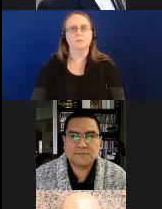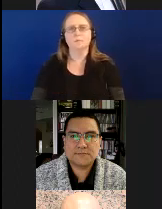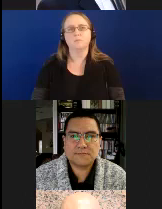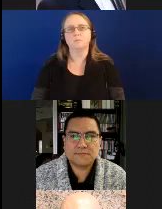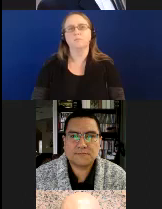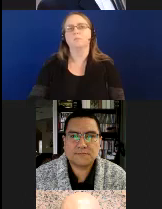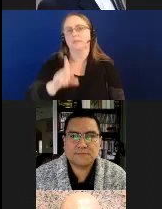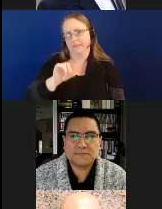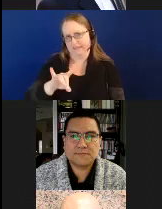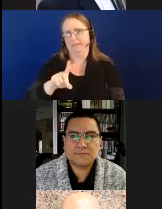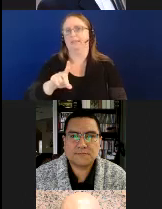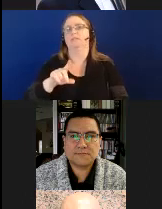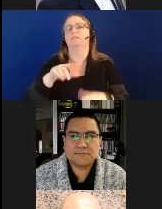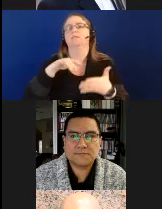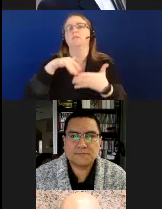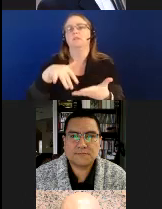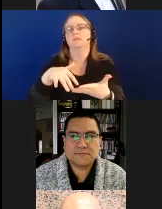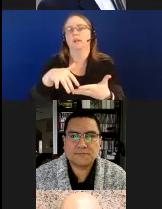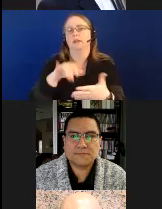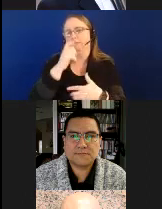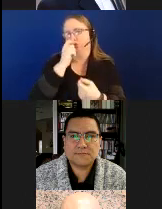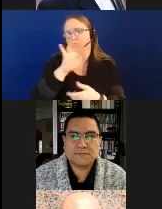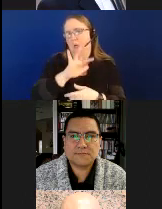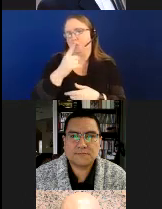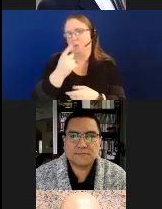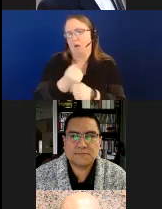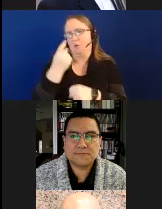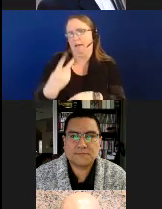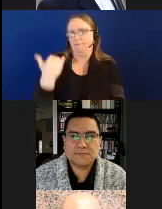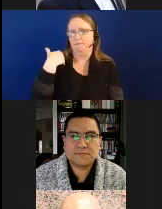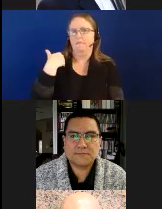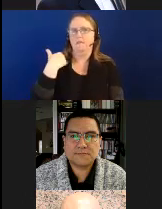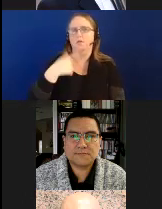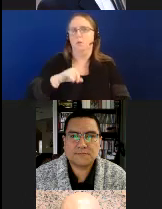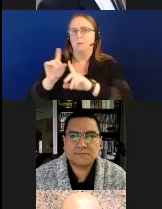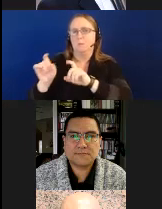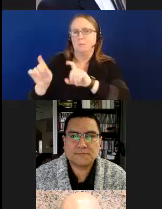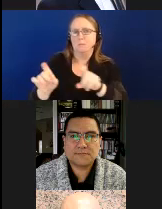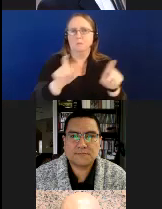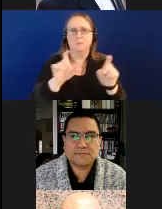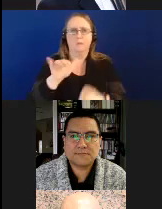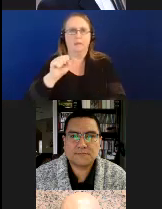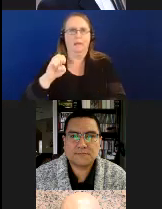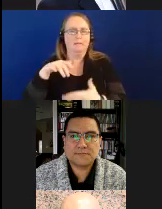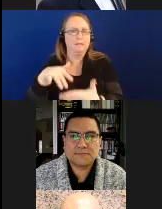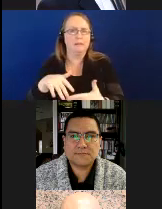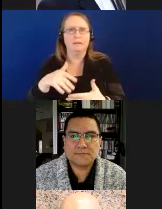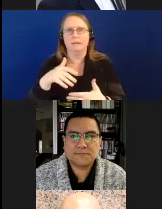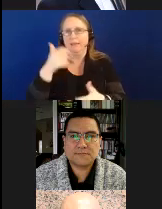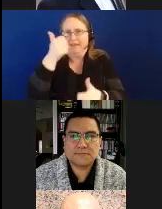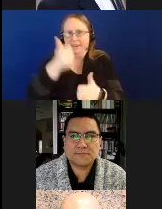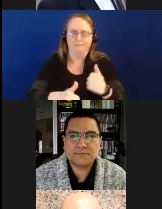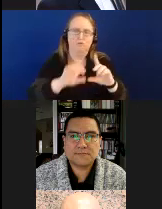do a study, if you're interested. The study was about 1.5 years ago, where we surveyed and did case studies, every single